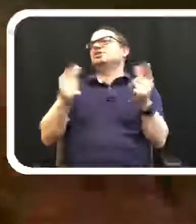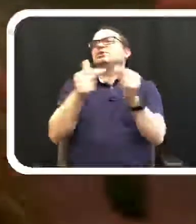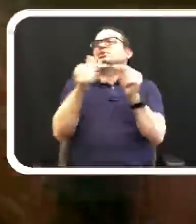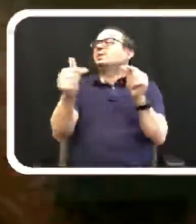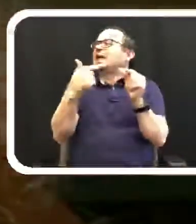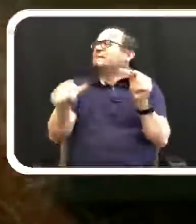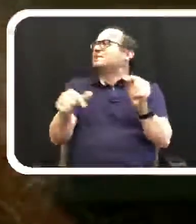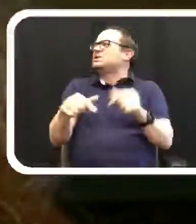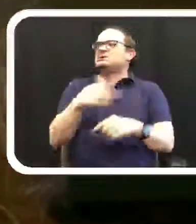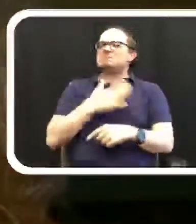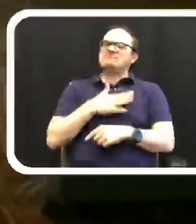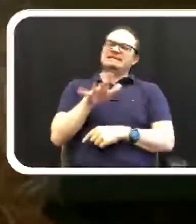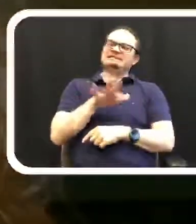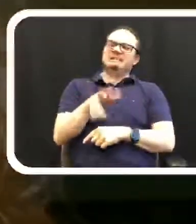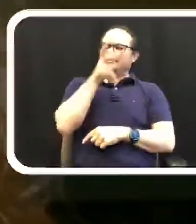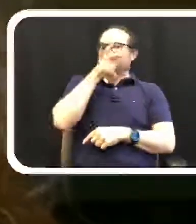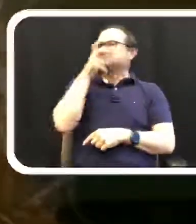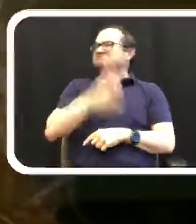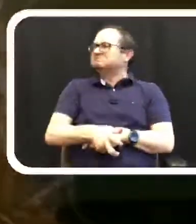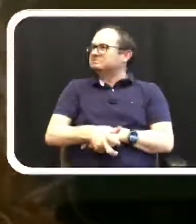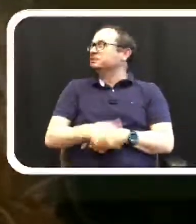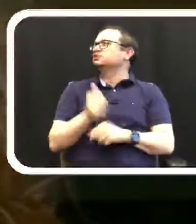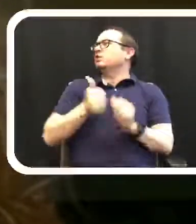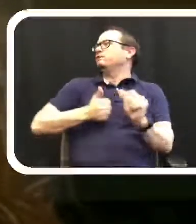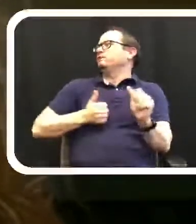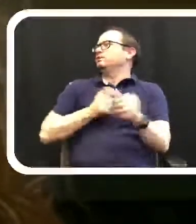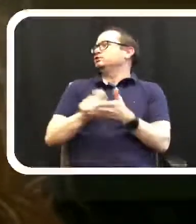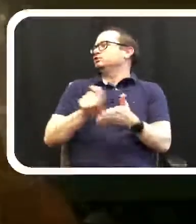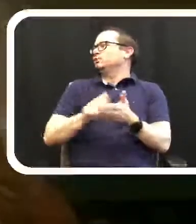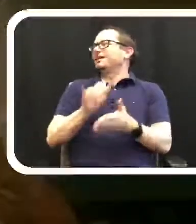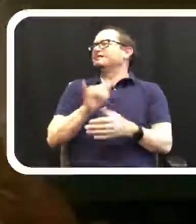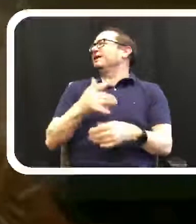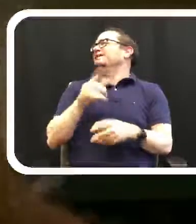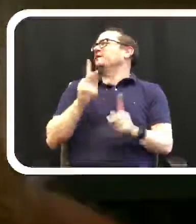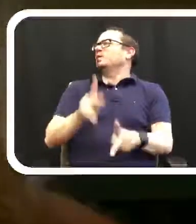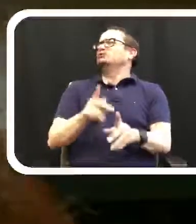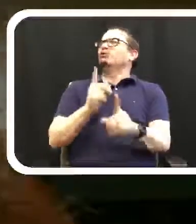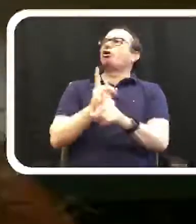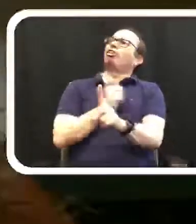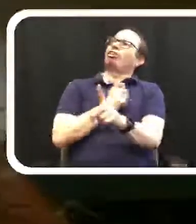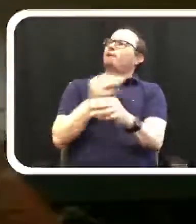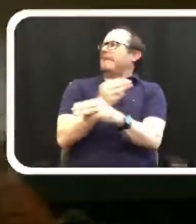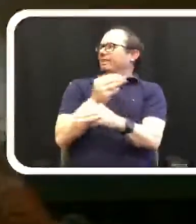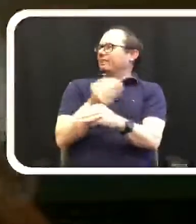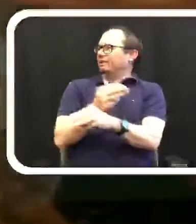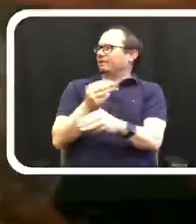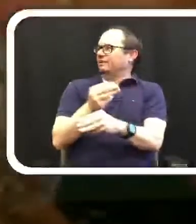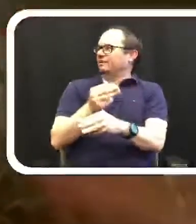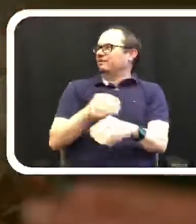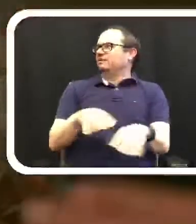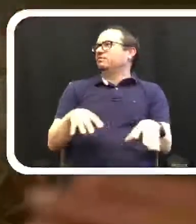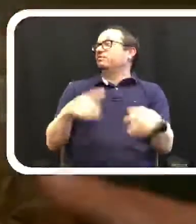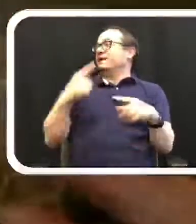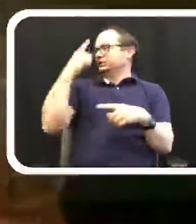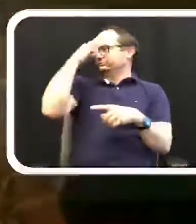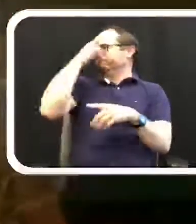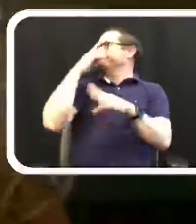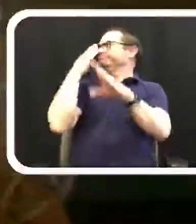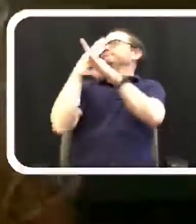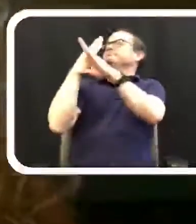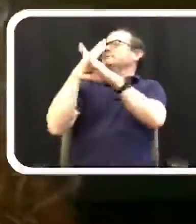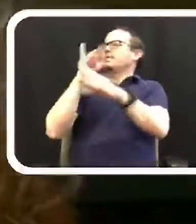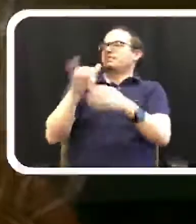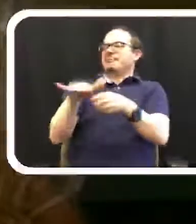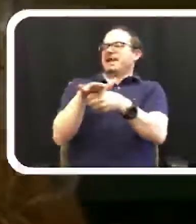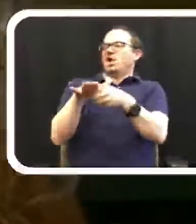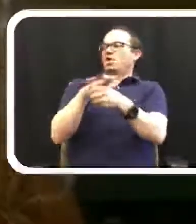grammar, or I'm not a good speller," and so they just don't write. It's like someone who says, "Oh, I don't do math," right? And so they just decide in their minds that part of their